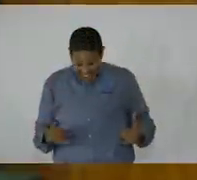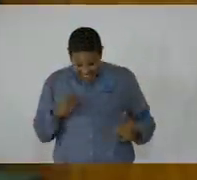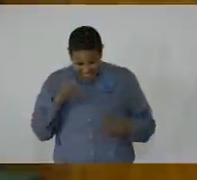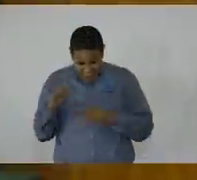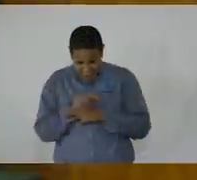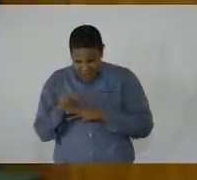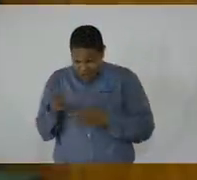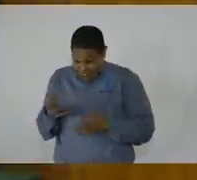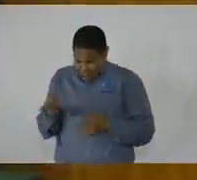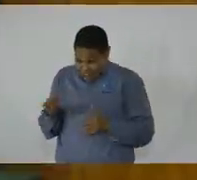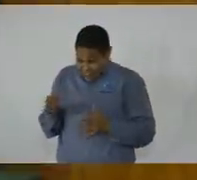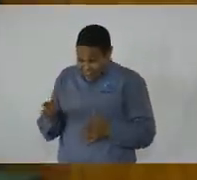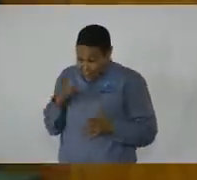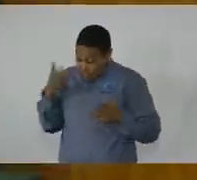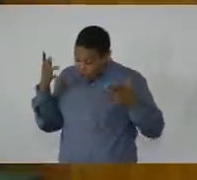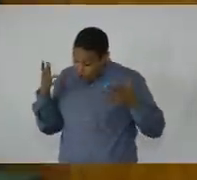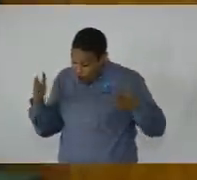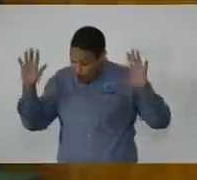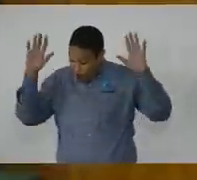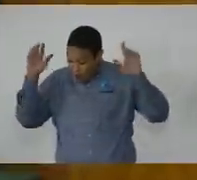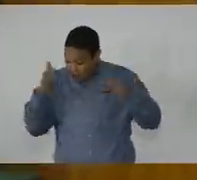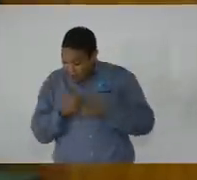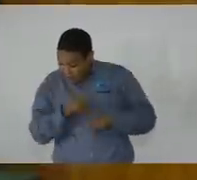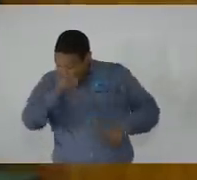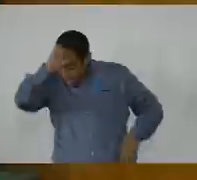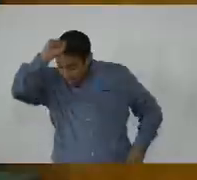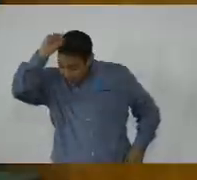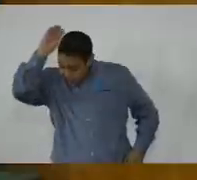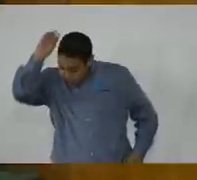ministry to complete the ISO